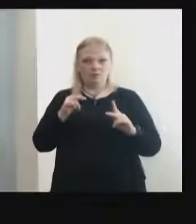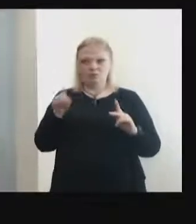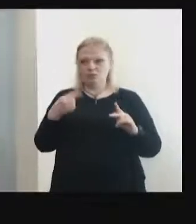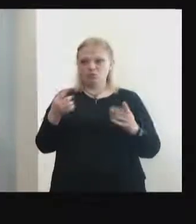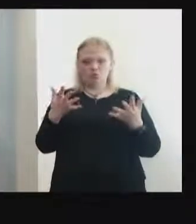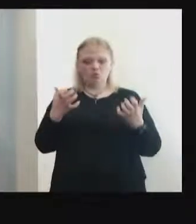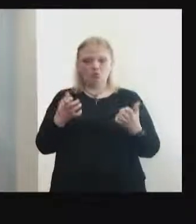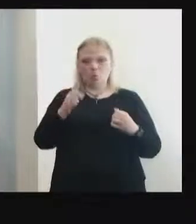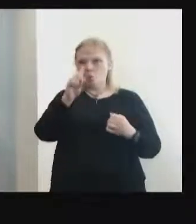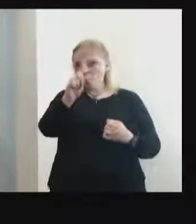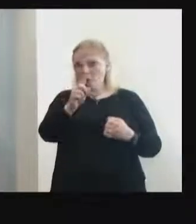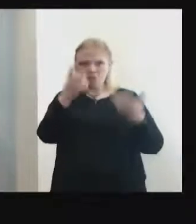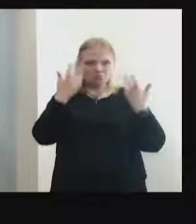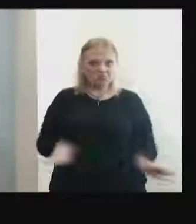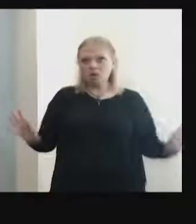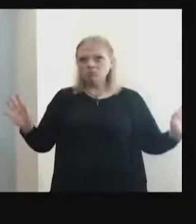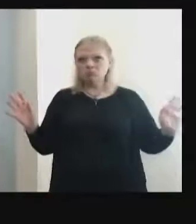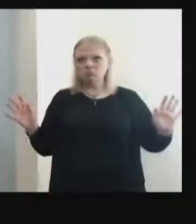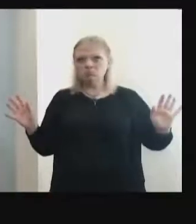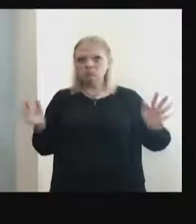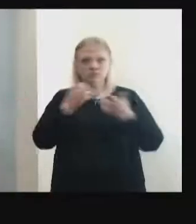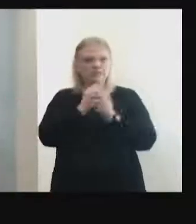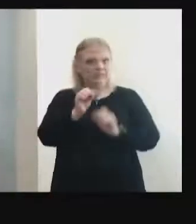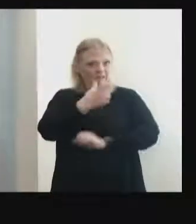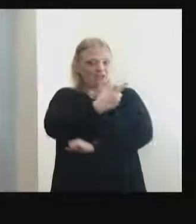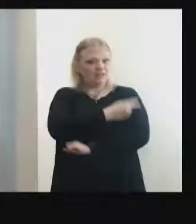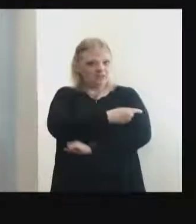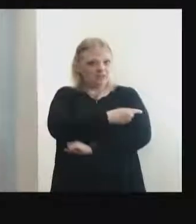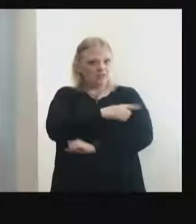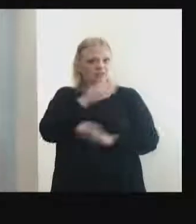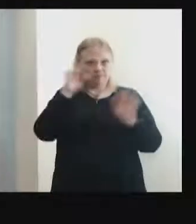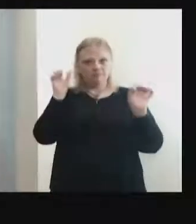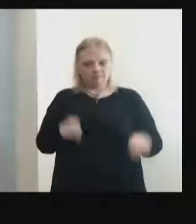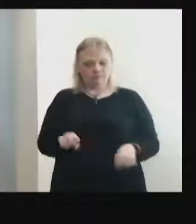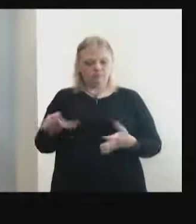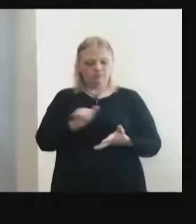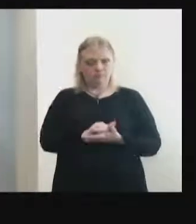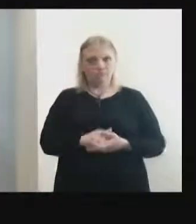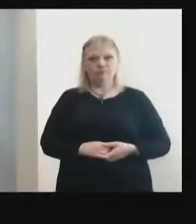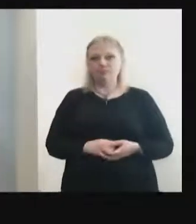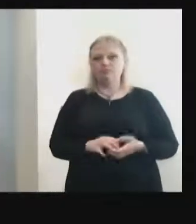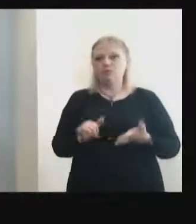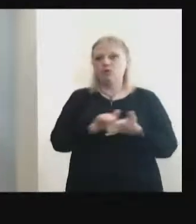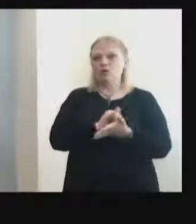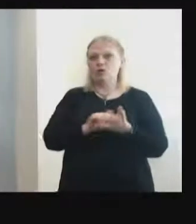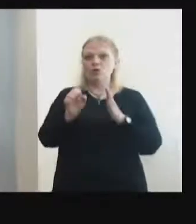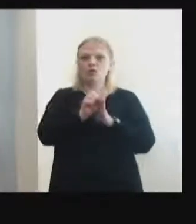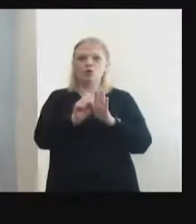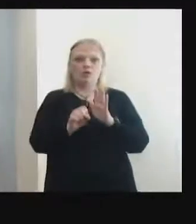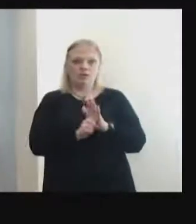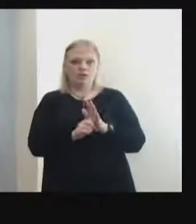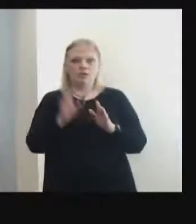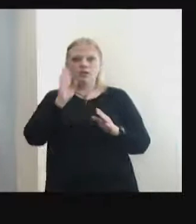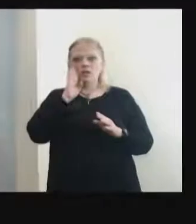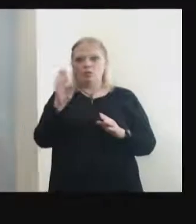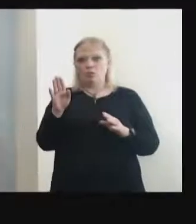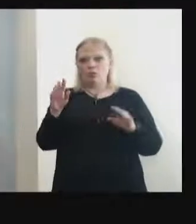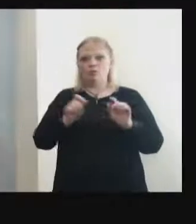get a one and done with a safe vaccine will be able to do that. And New York State is going to distribute